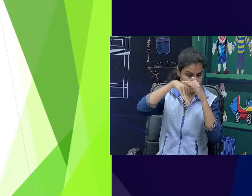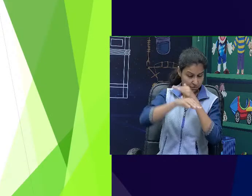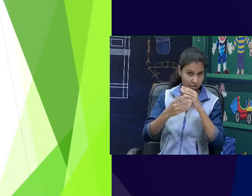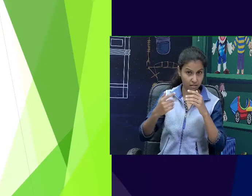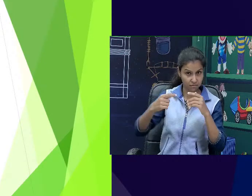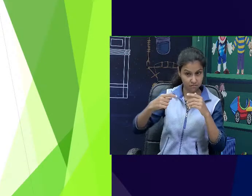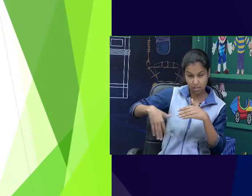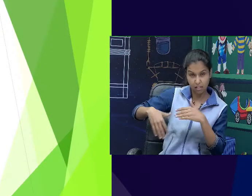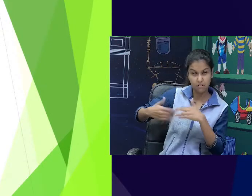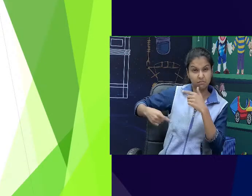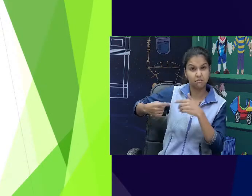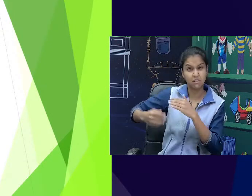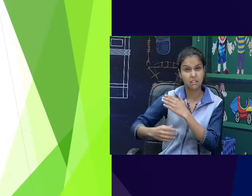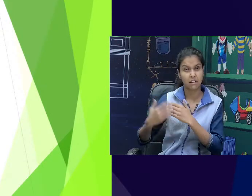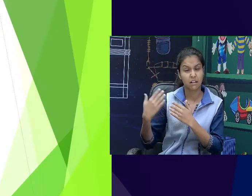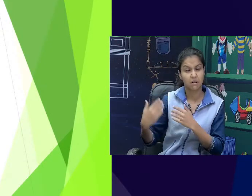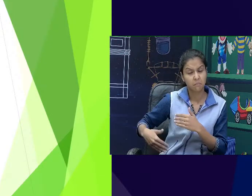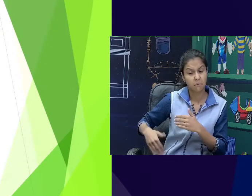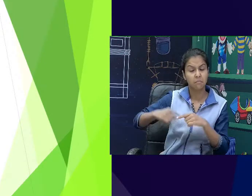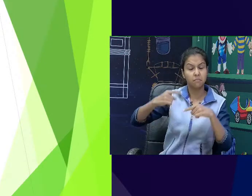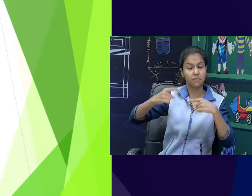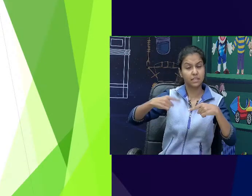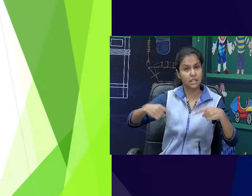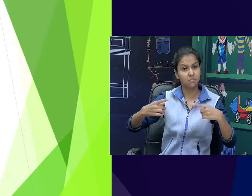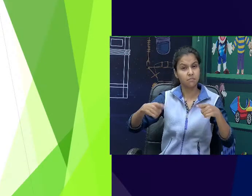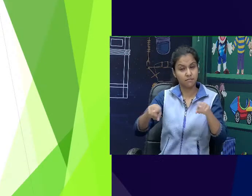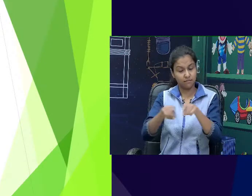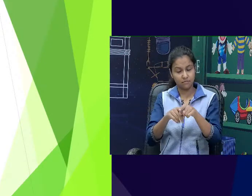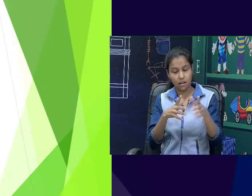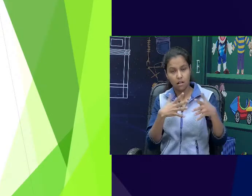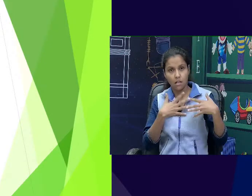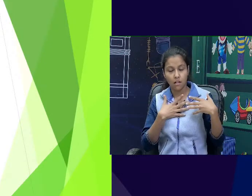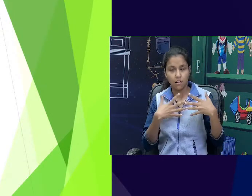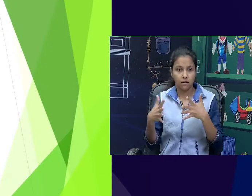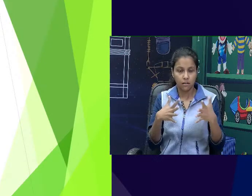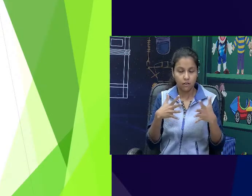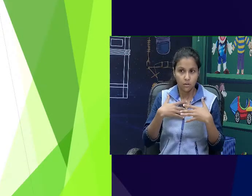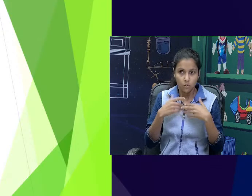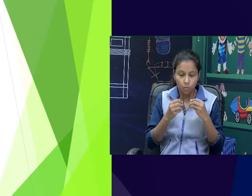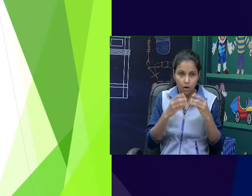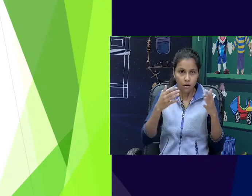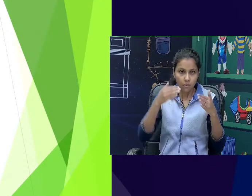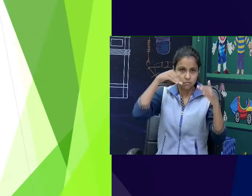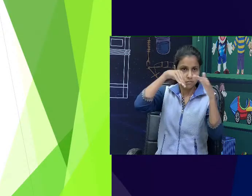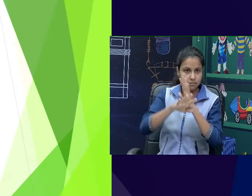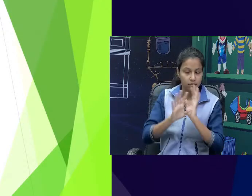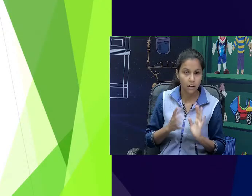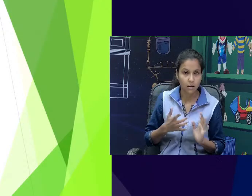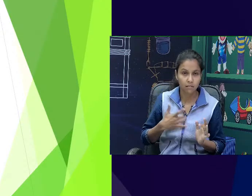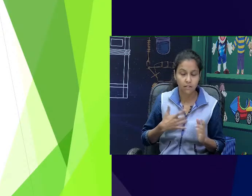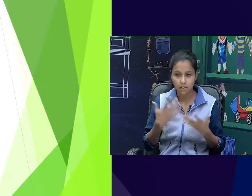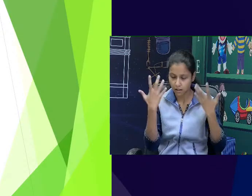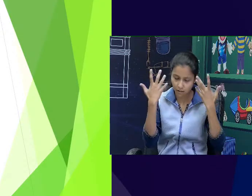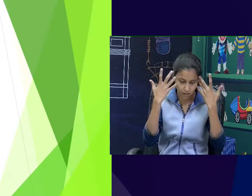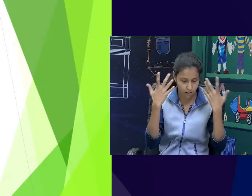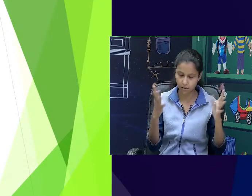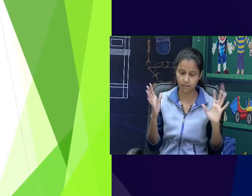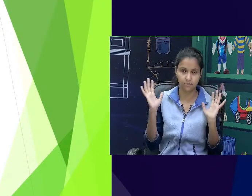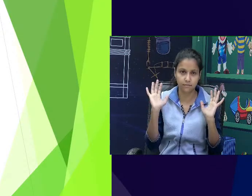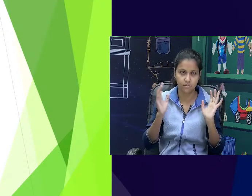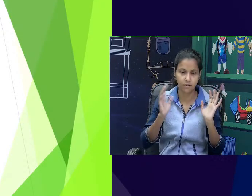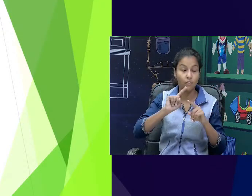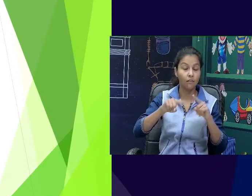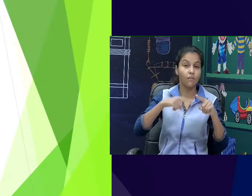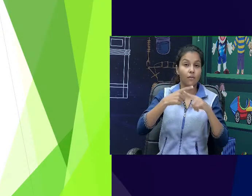because he was so scared that he felt that his heart was not moving. It was so rapidly moving that he could not feel anything. Then